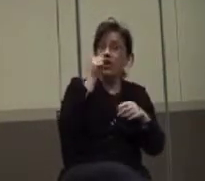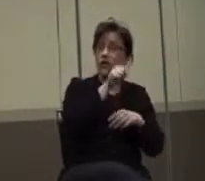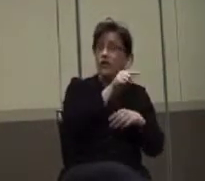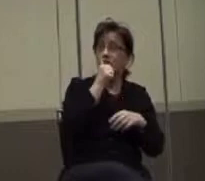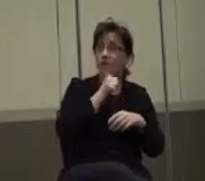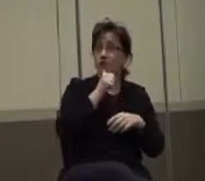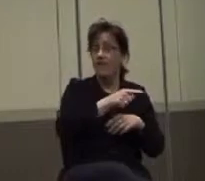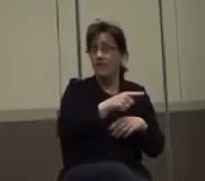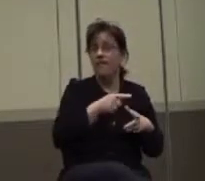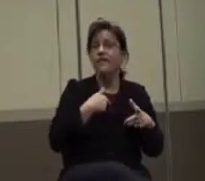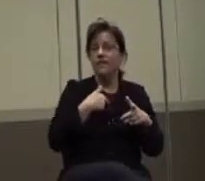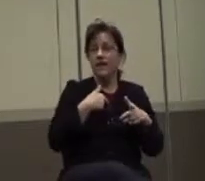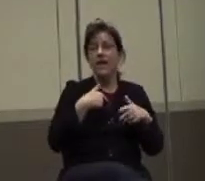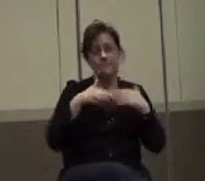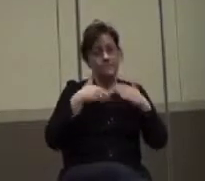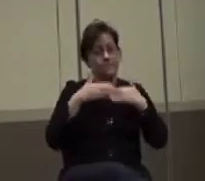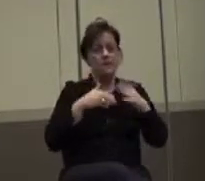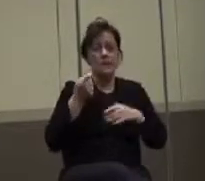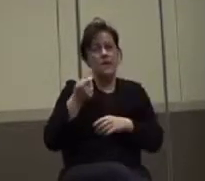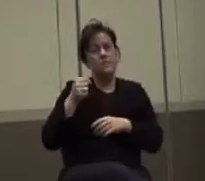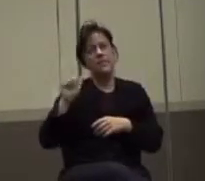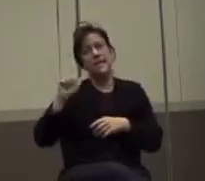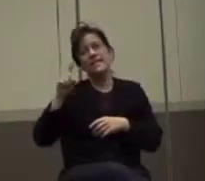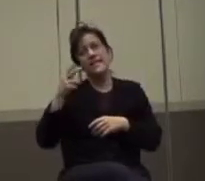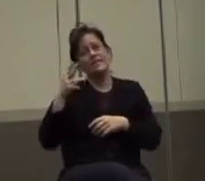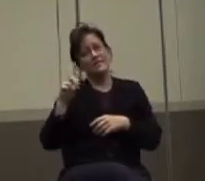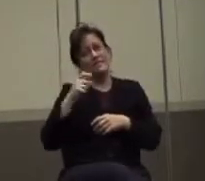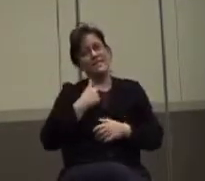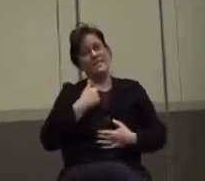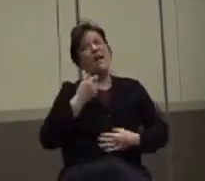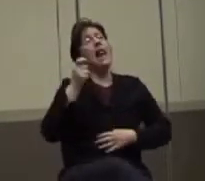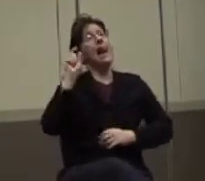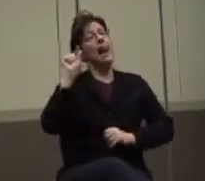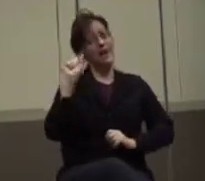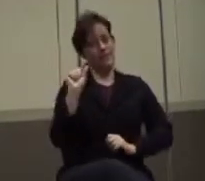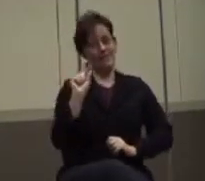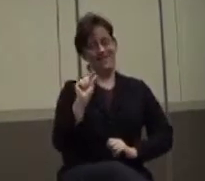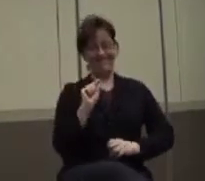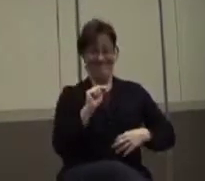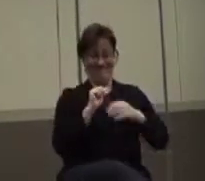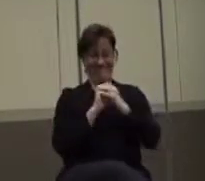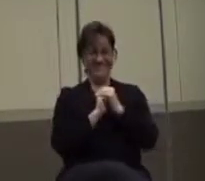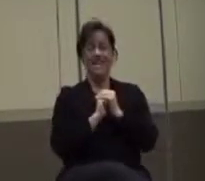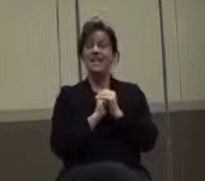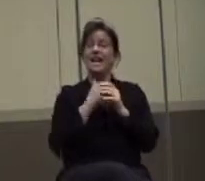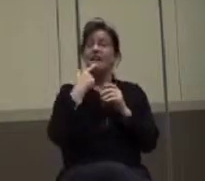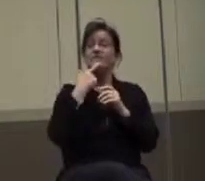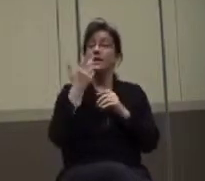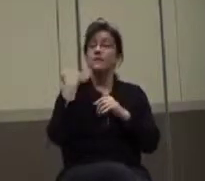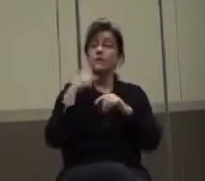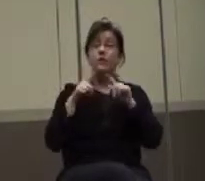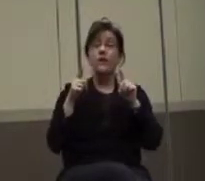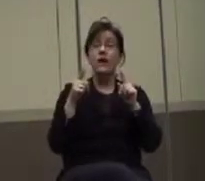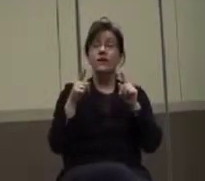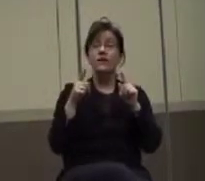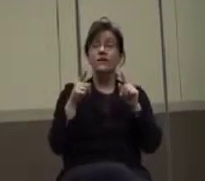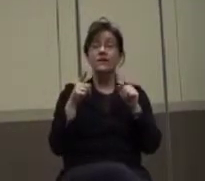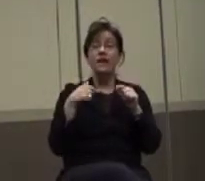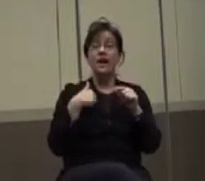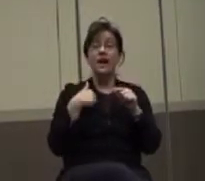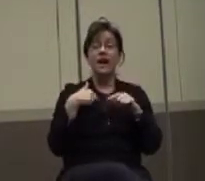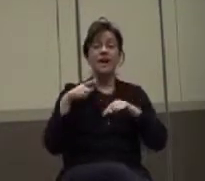I'm a little bit ADHD myself. Just a little, okay? Now, I've said this before, but like, I cannot